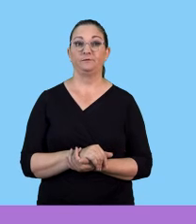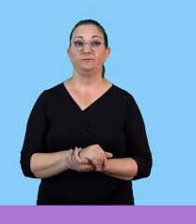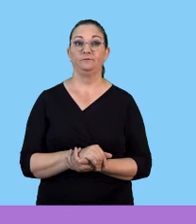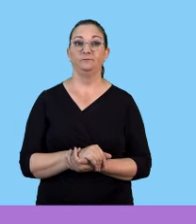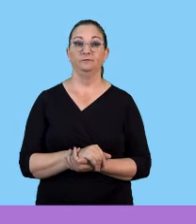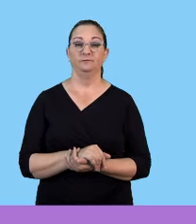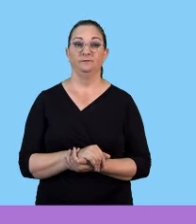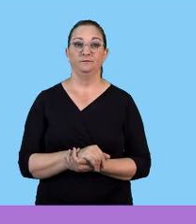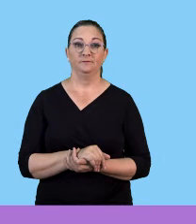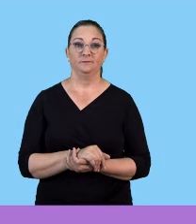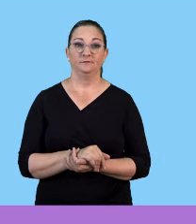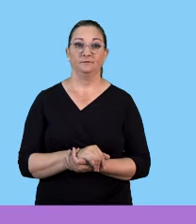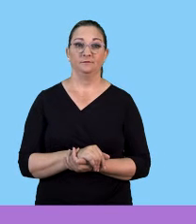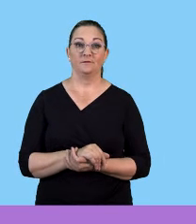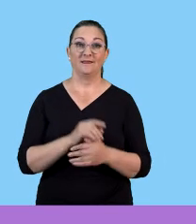grams, okay,